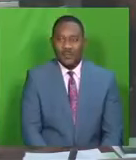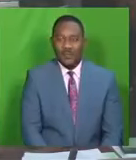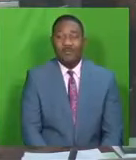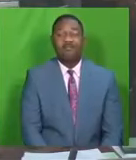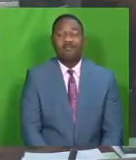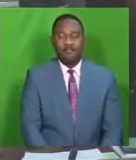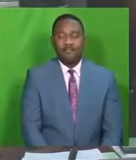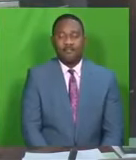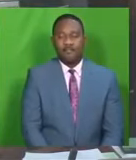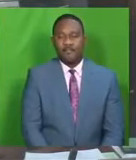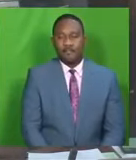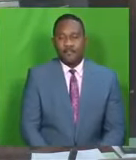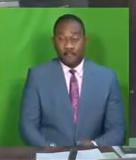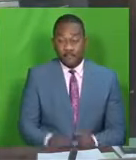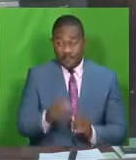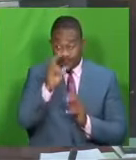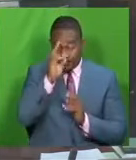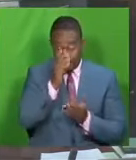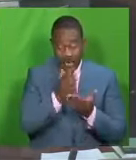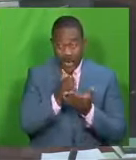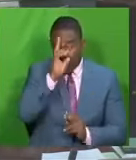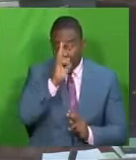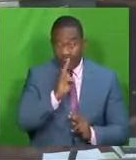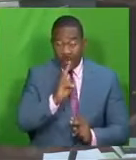Honorable Speaker,